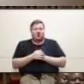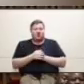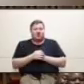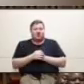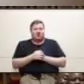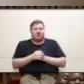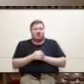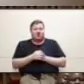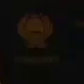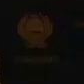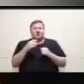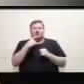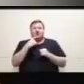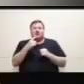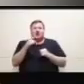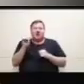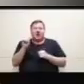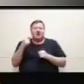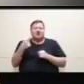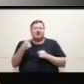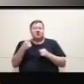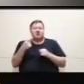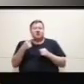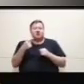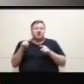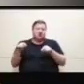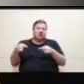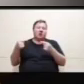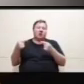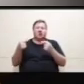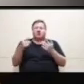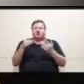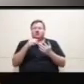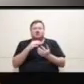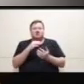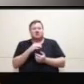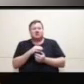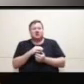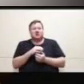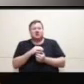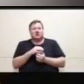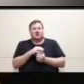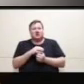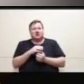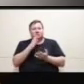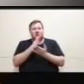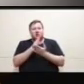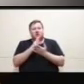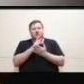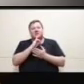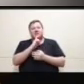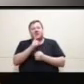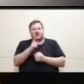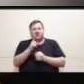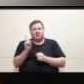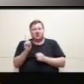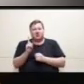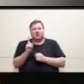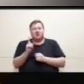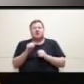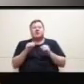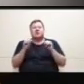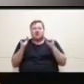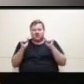still disputed after you explained to us. In other words, you should actually not have said this. You should have said to us, yes,